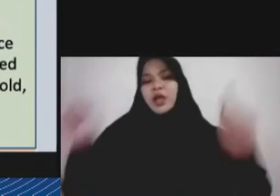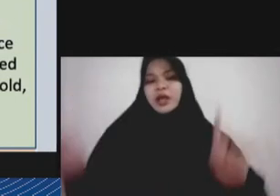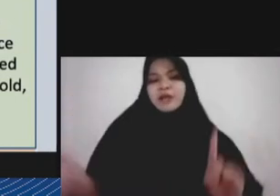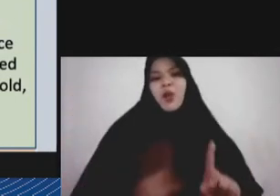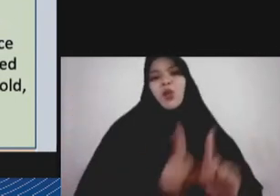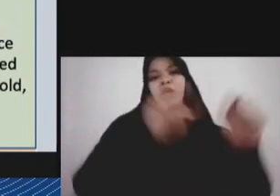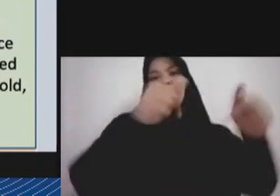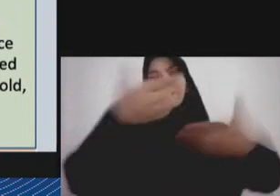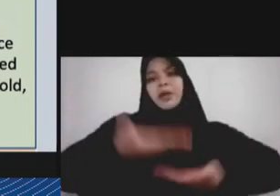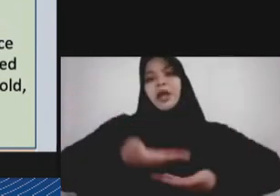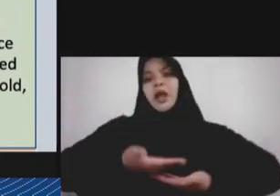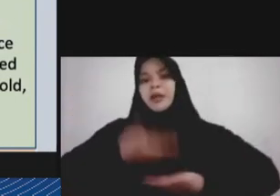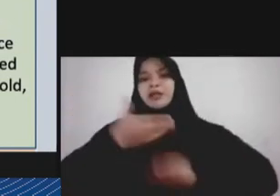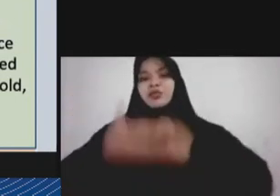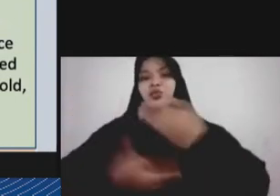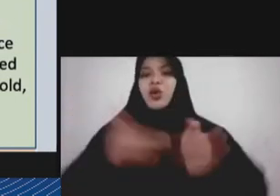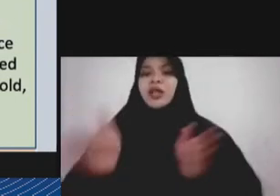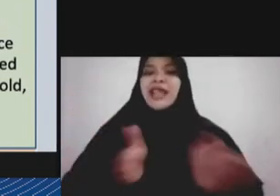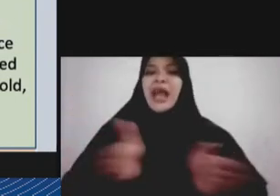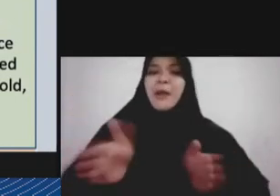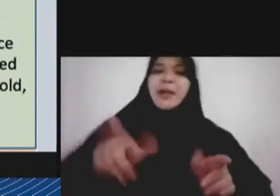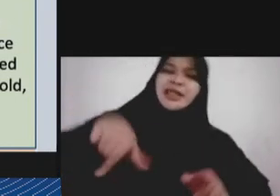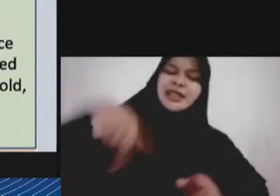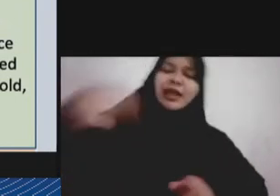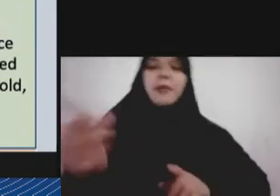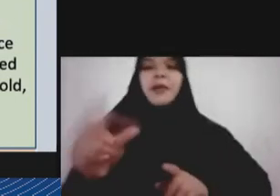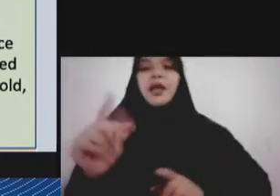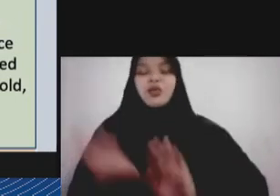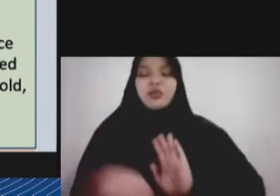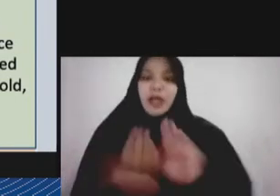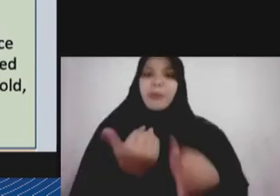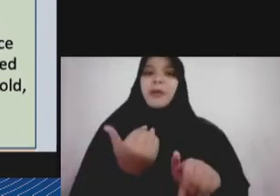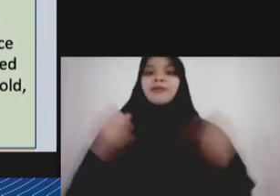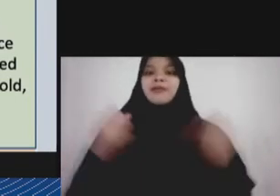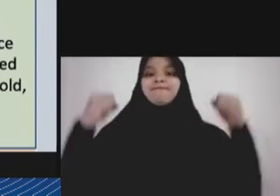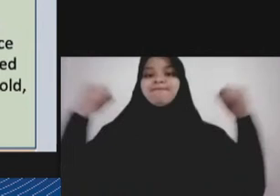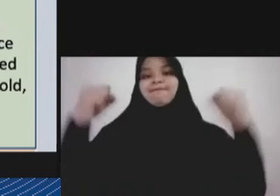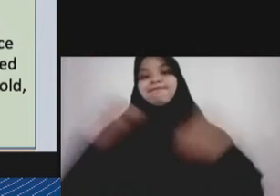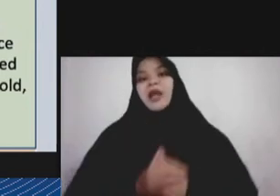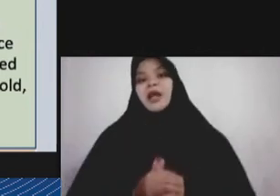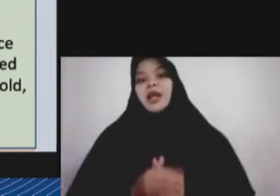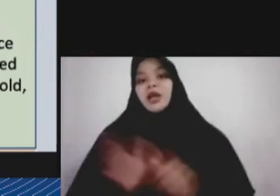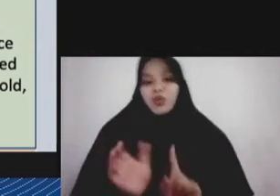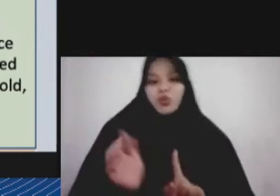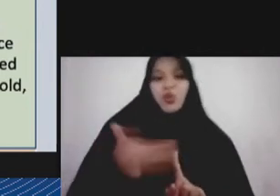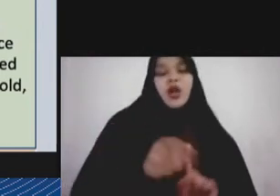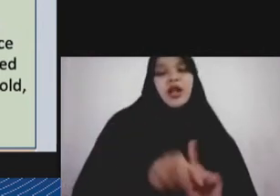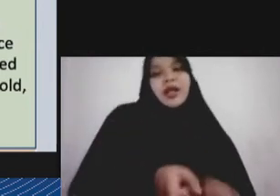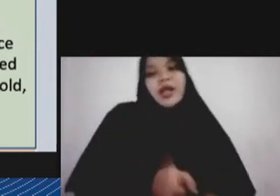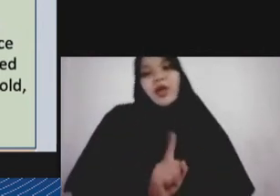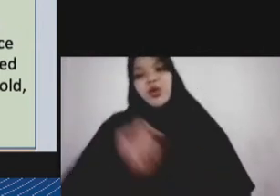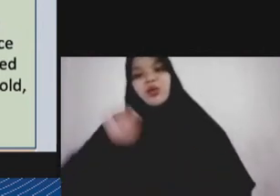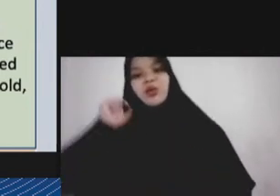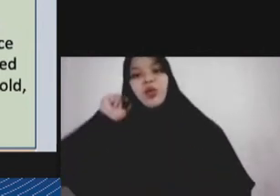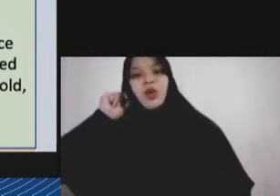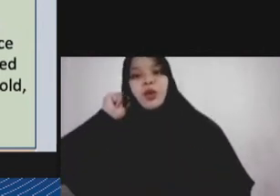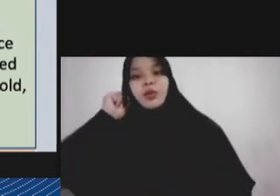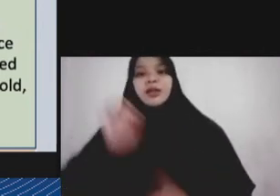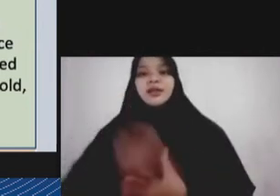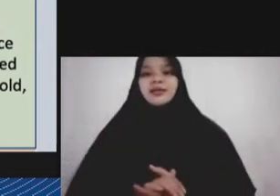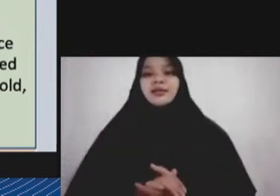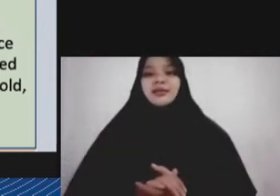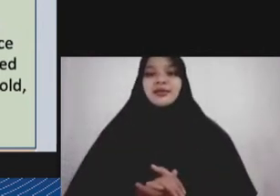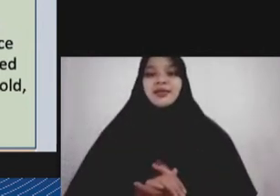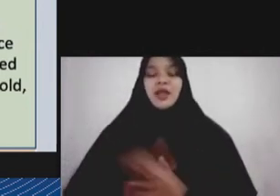receive ongoing treatment until the rehabilitation stage. Forms of protection for the rights of women who experience act of violence